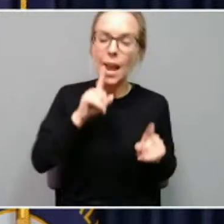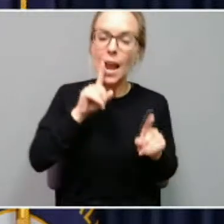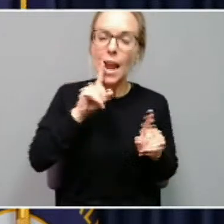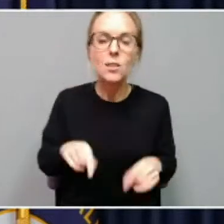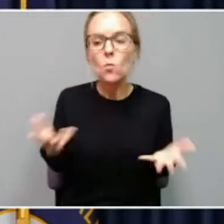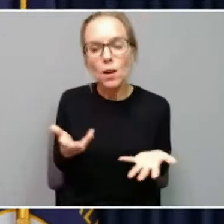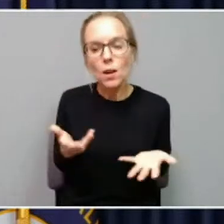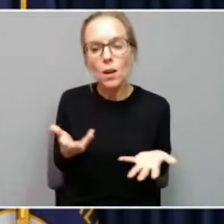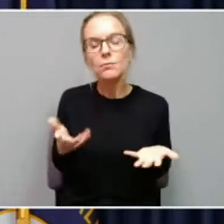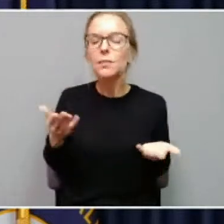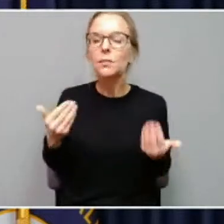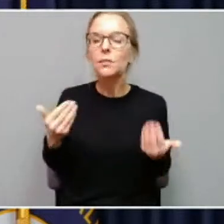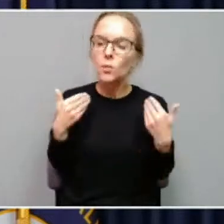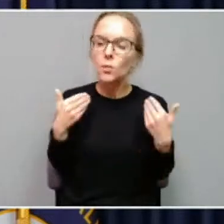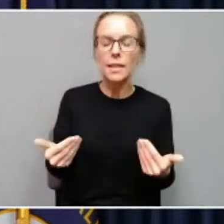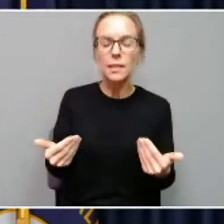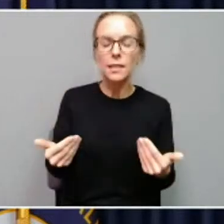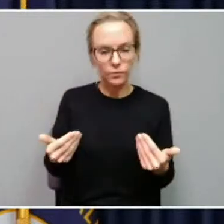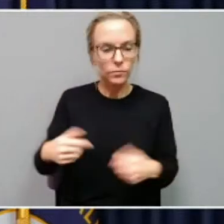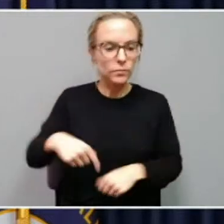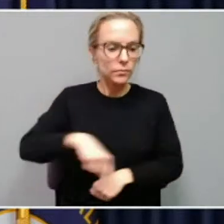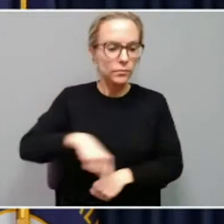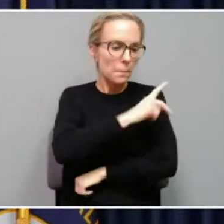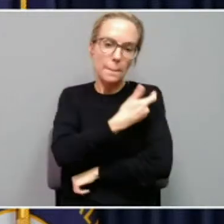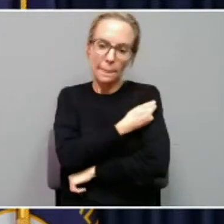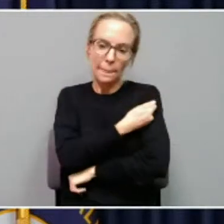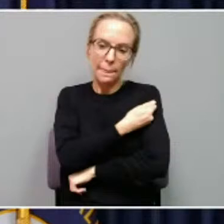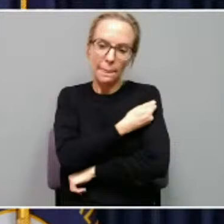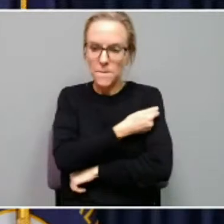to get vaccinated. I